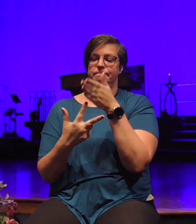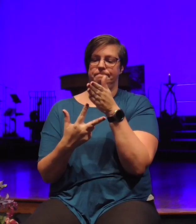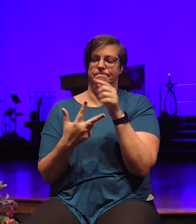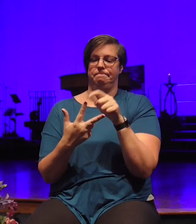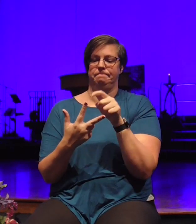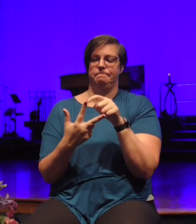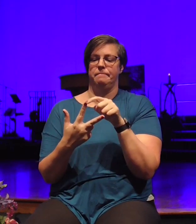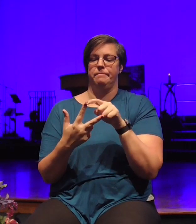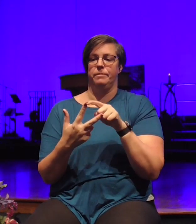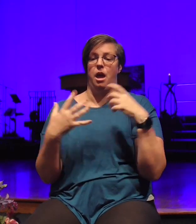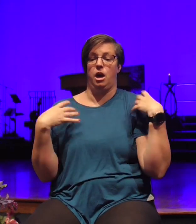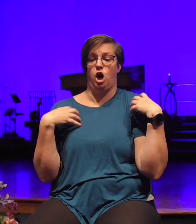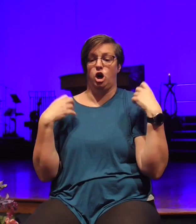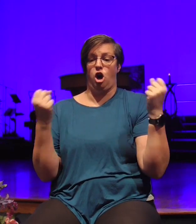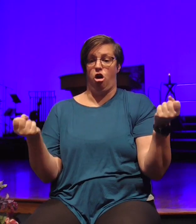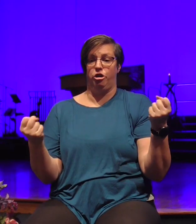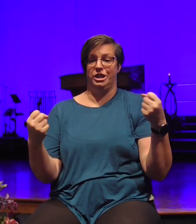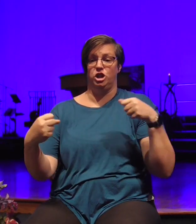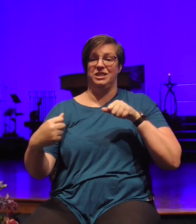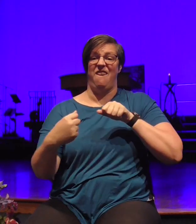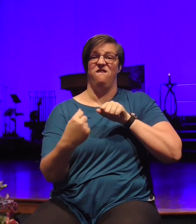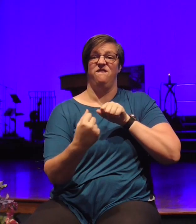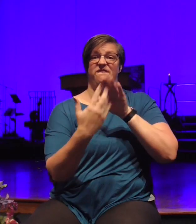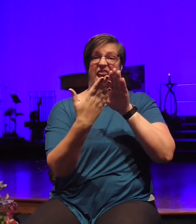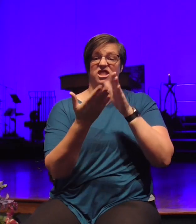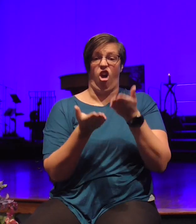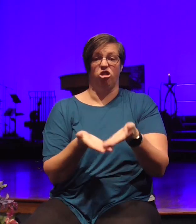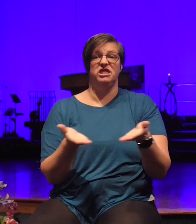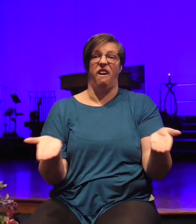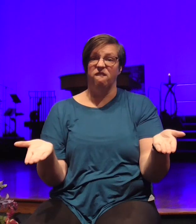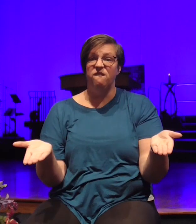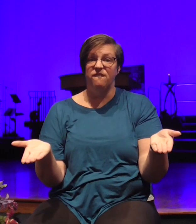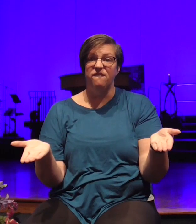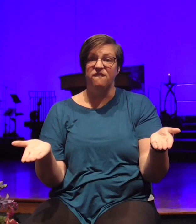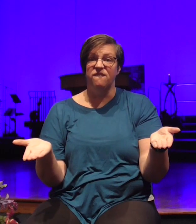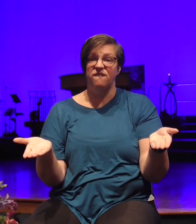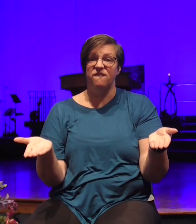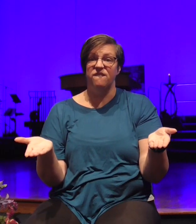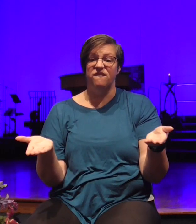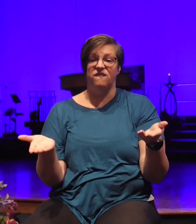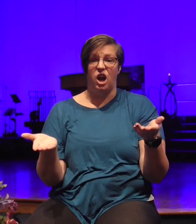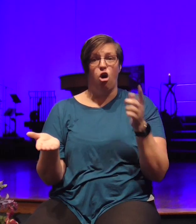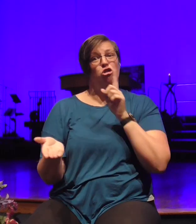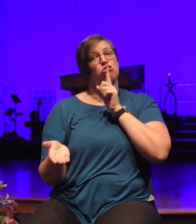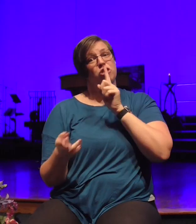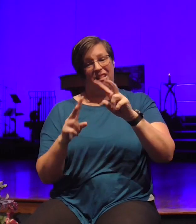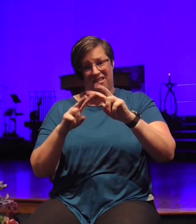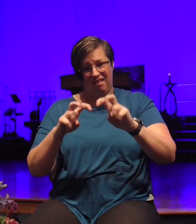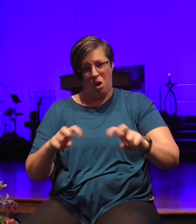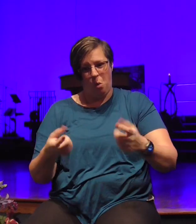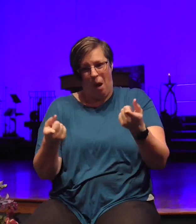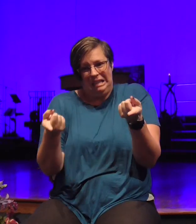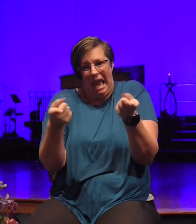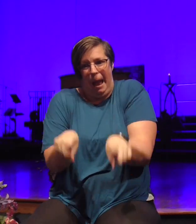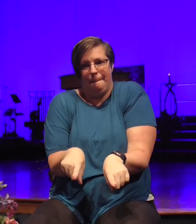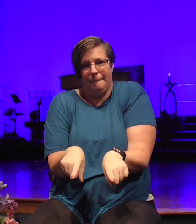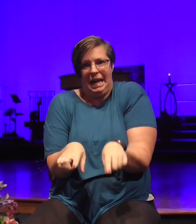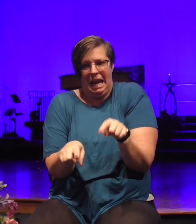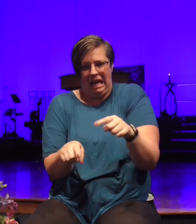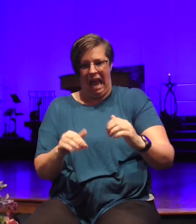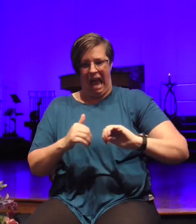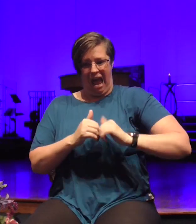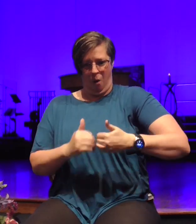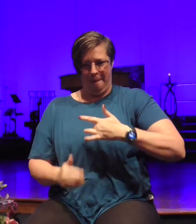the courage to face our stuff, to look at what's happening, that human realm of how we're